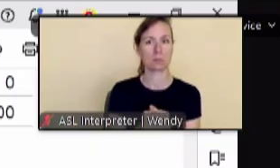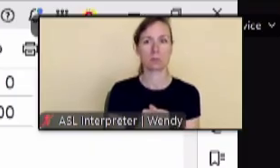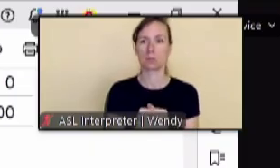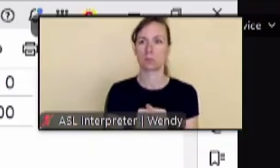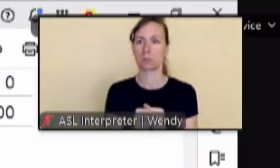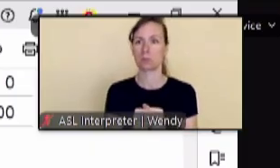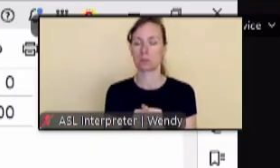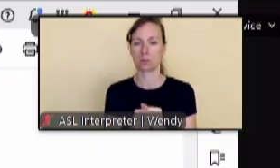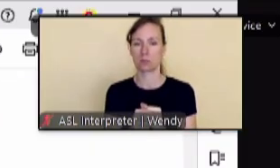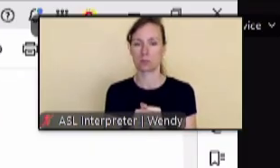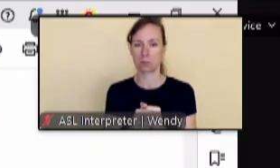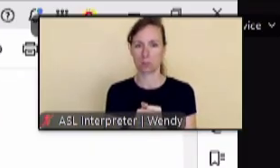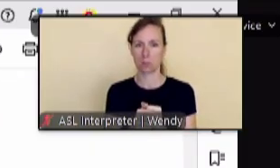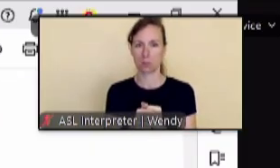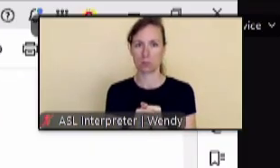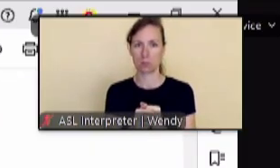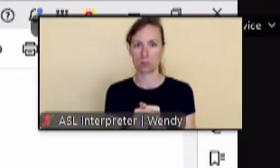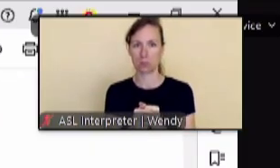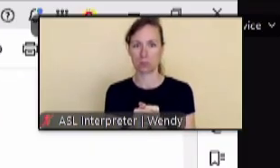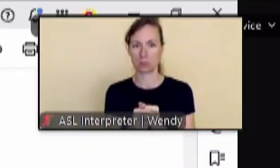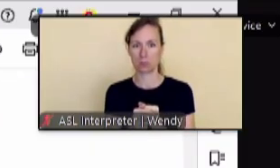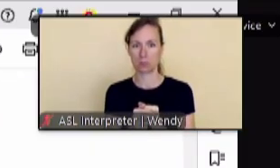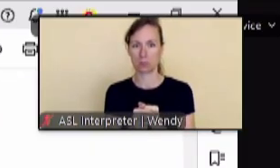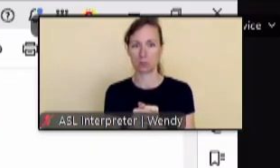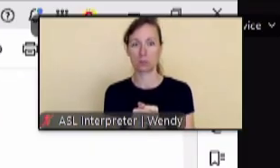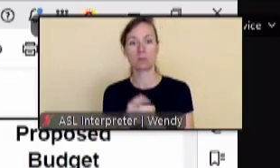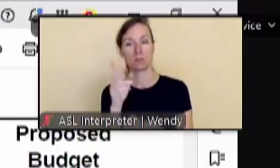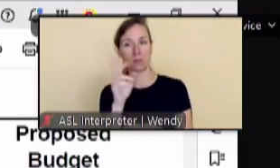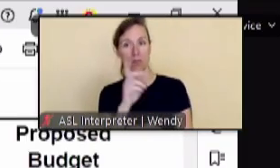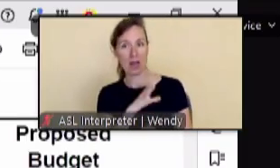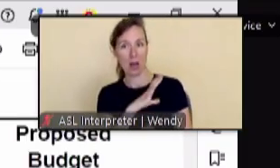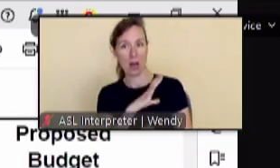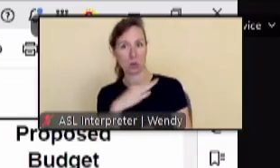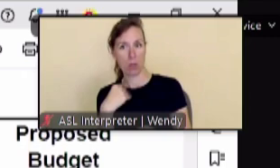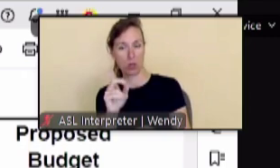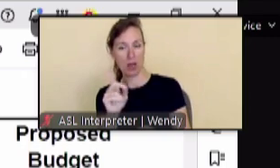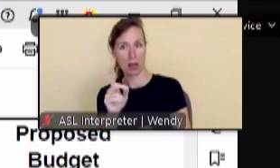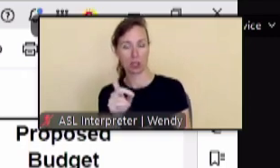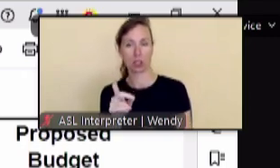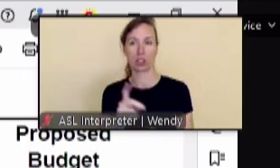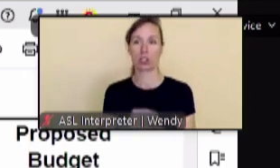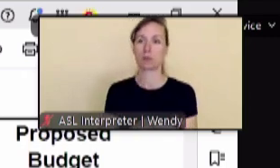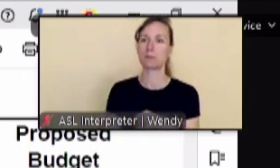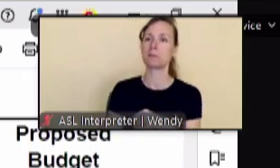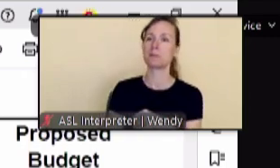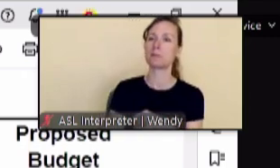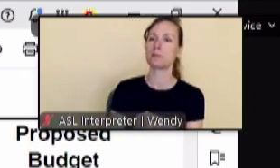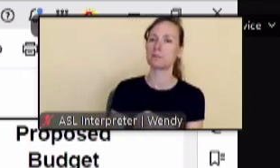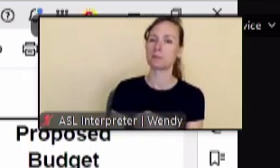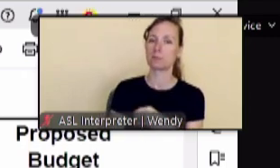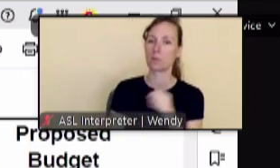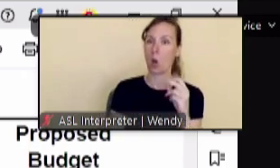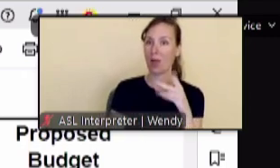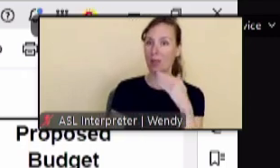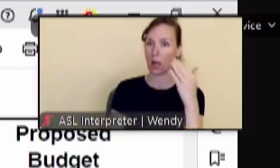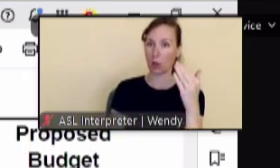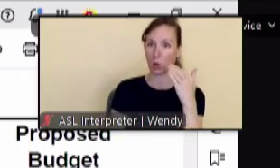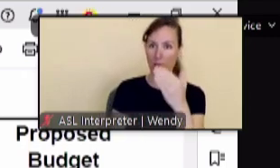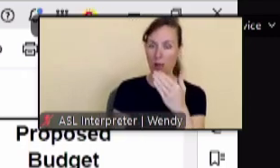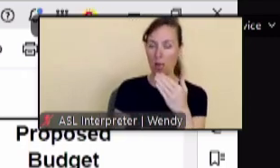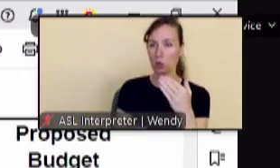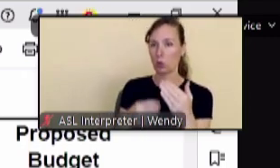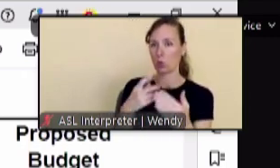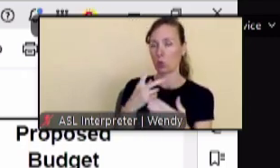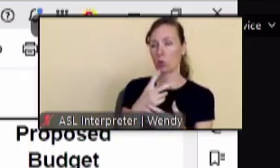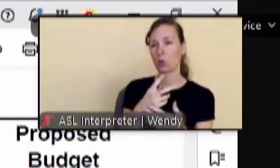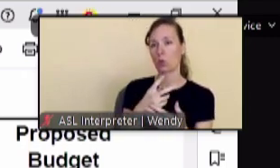next. Thanks. Councilmember Gallagher. Okay, thank you, Madam Mayor. Thank you, Director Bremen. Okay,